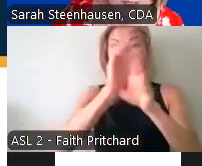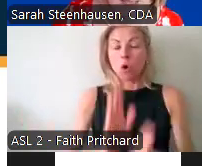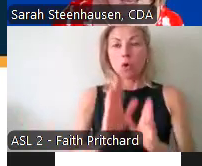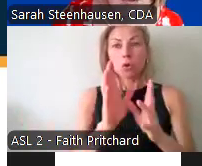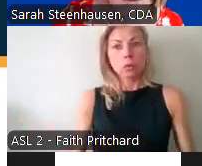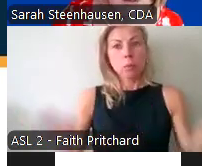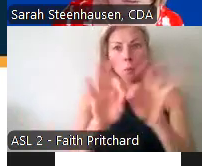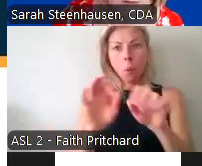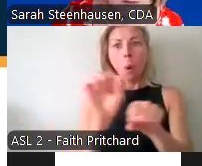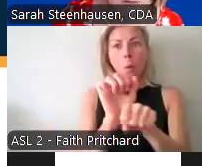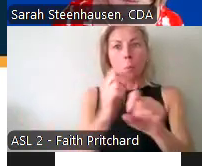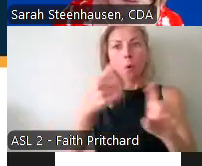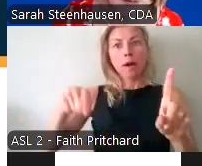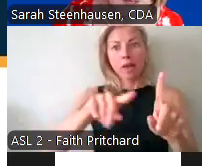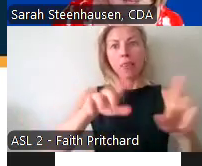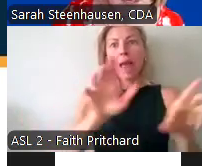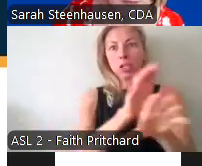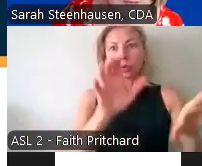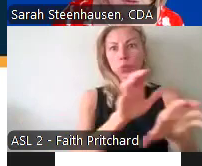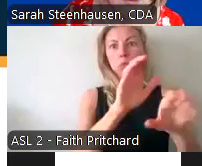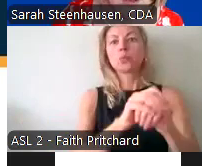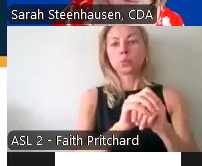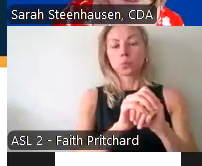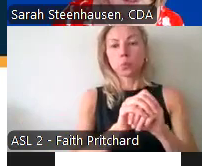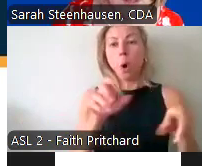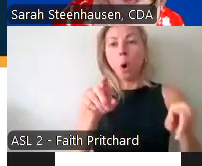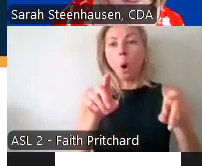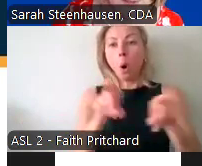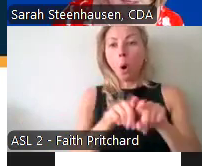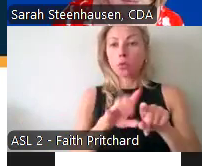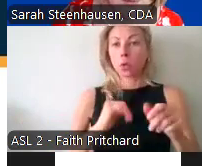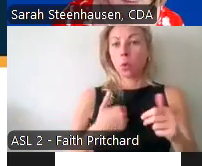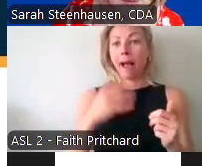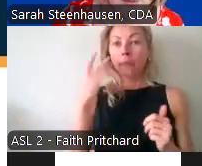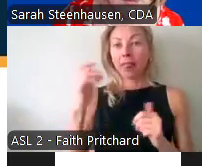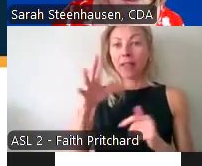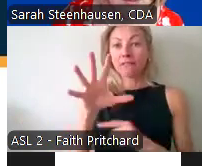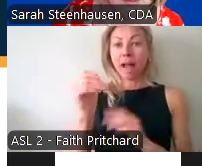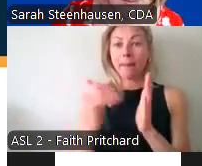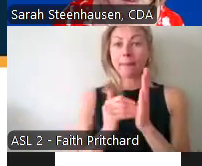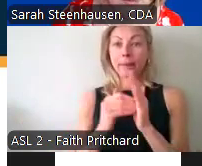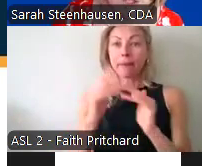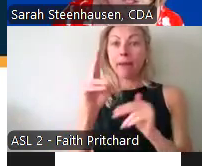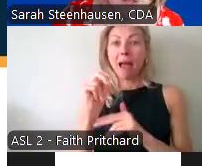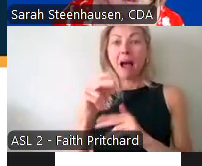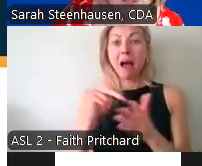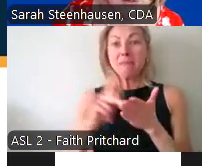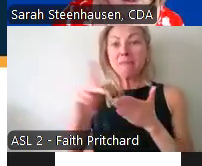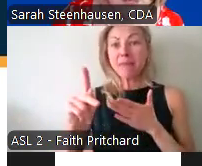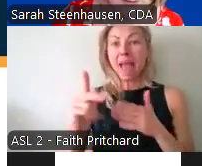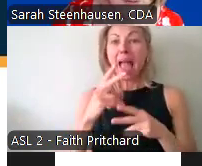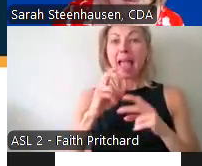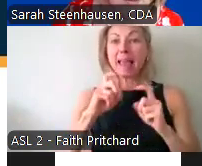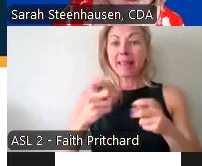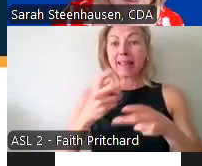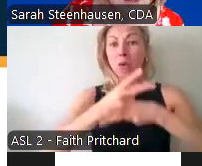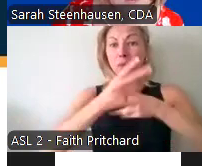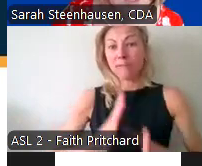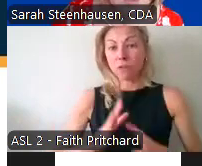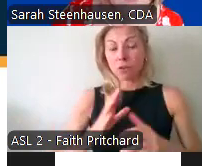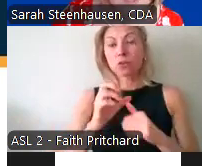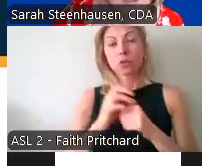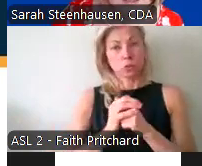do. And this also includes our California's 5 million unpaid family caregivers. So a number of initiatives directed at that population